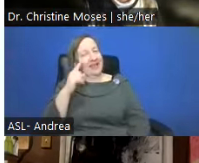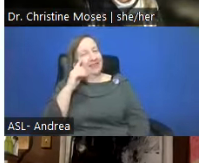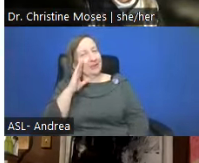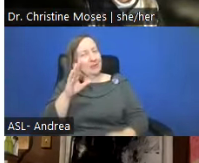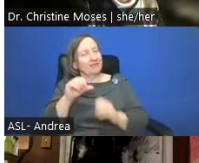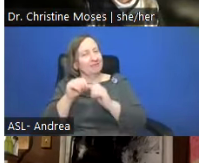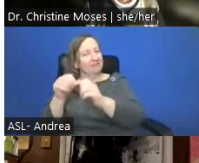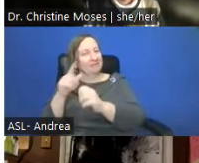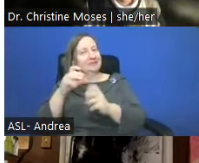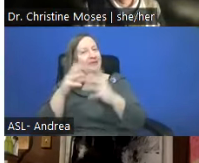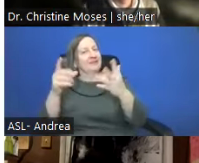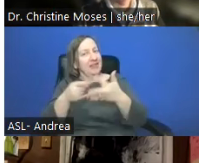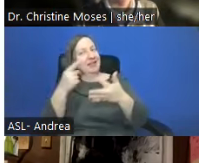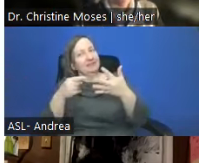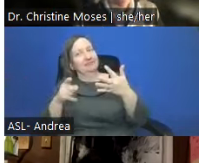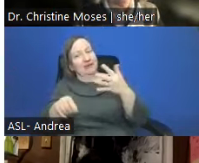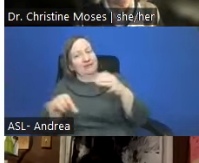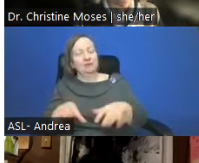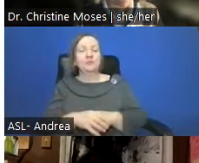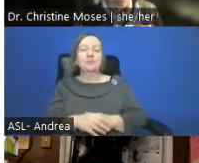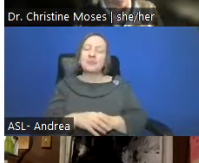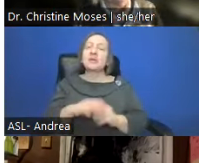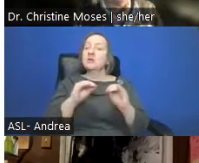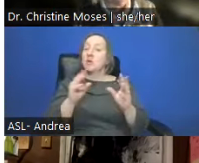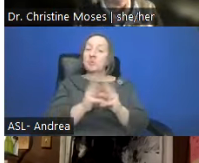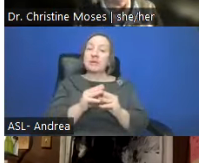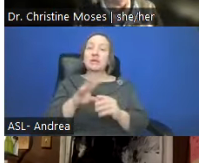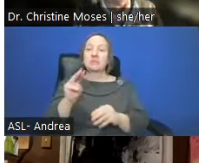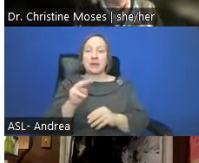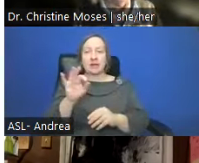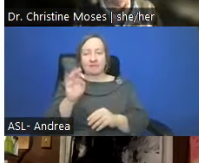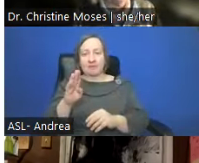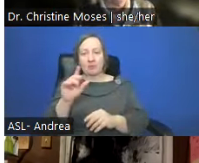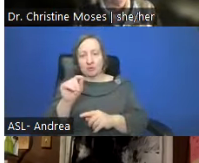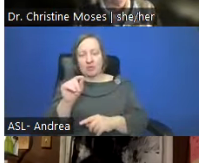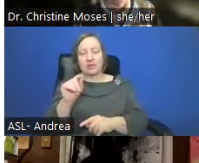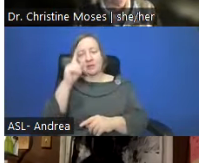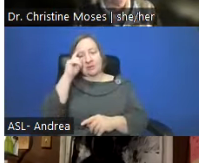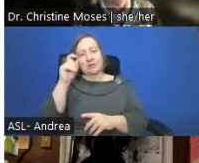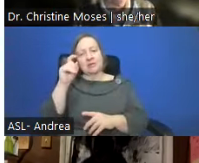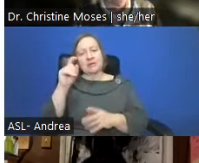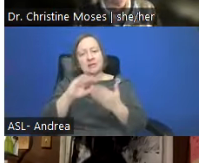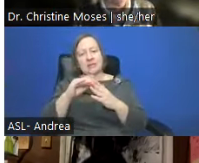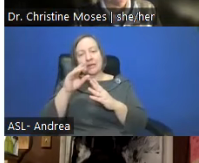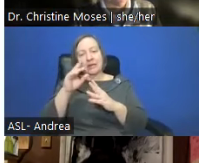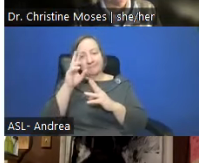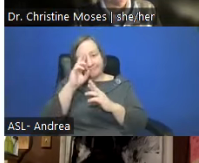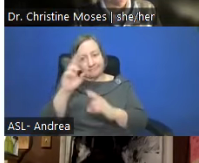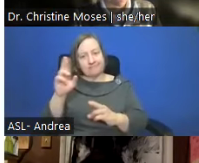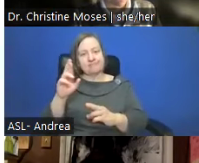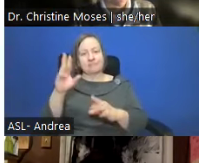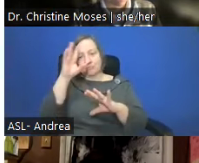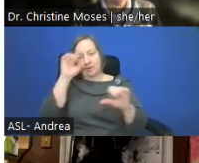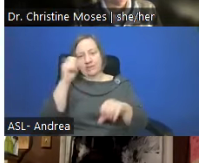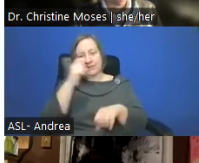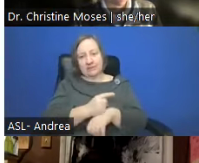lift. There is no meeting on Monday, February 20th, as the city observes President's Day, and the structure and details phase will begin